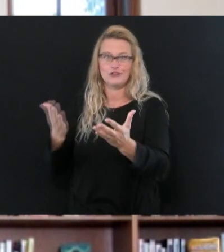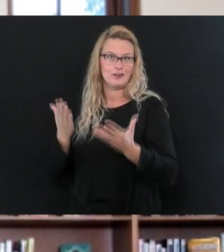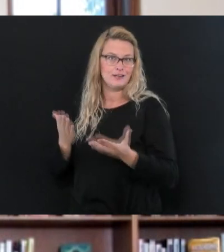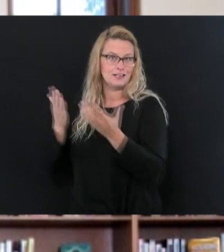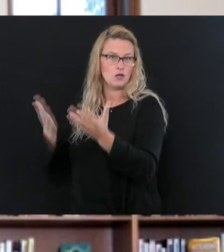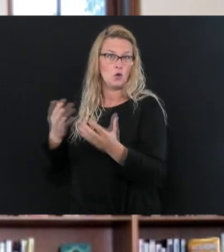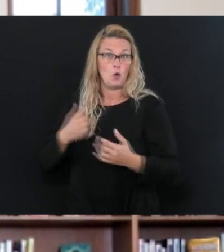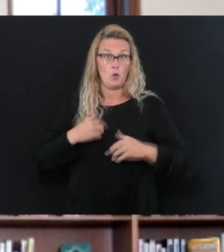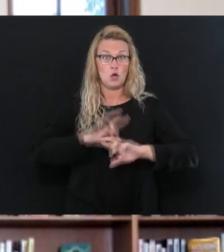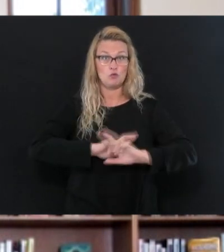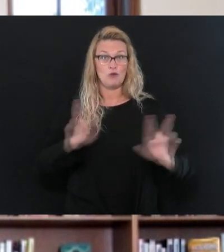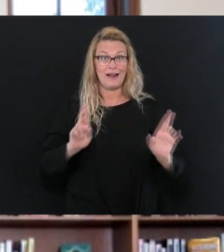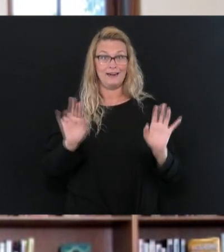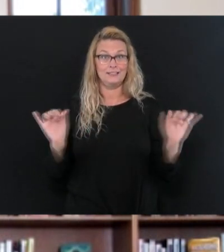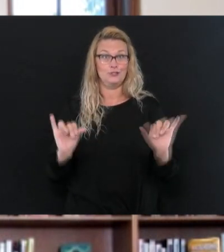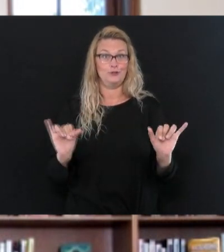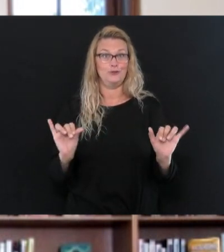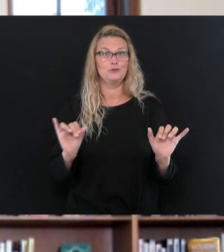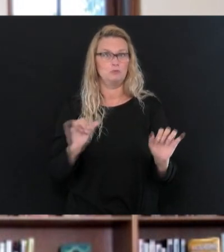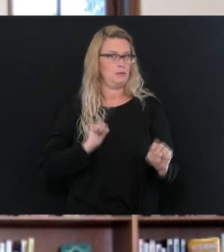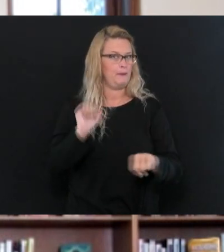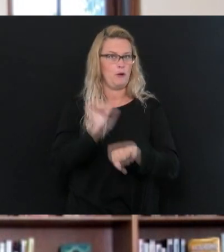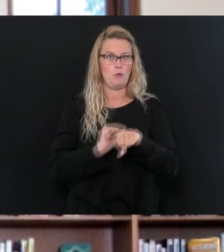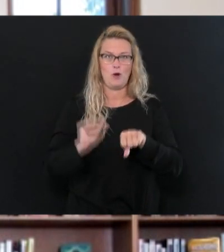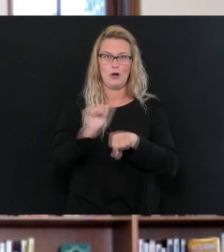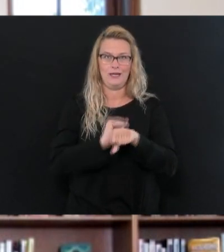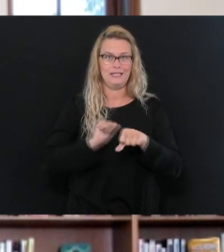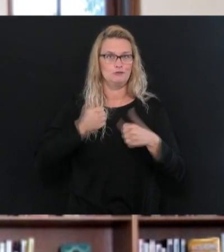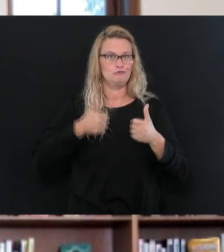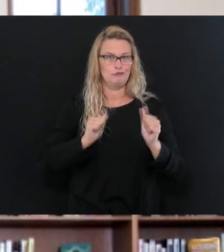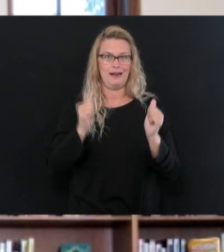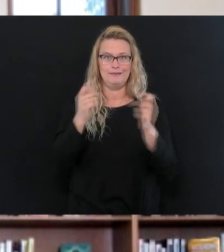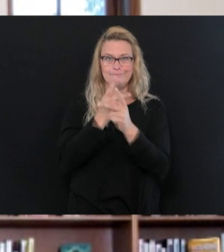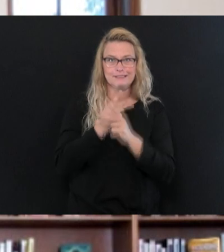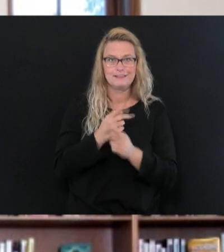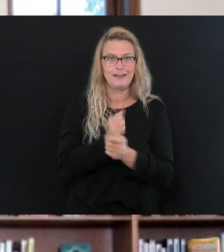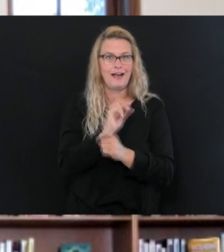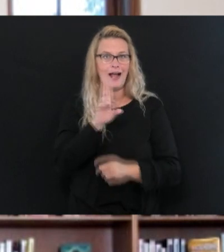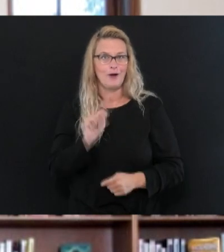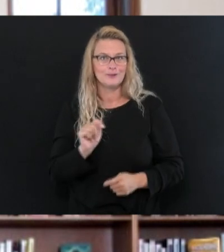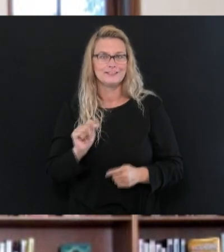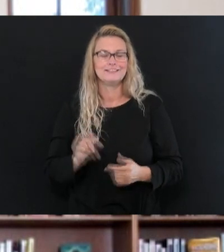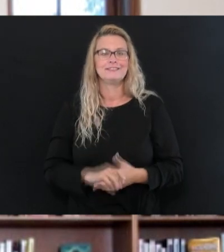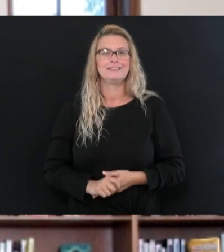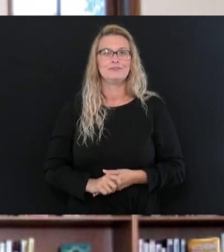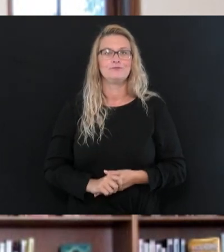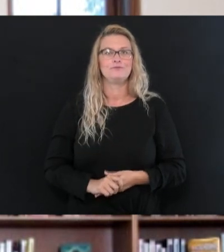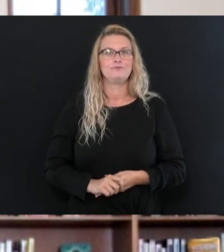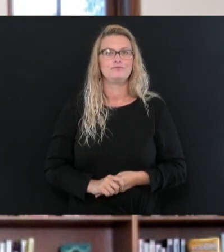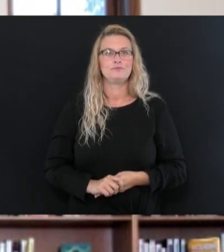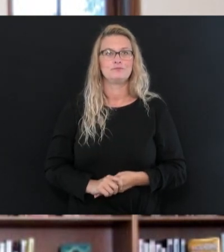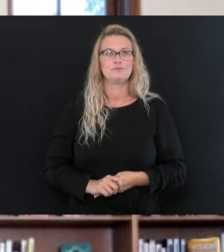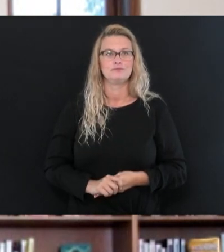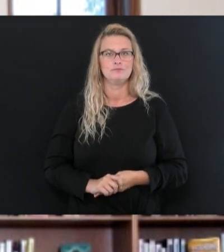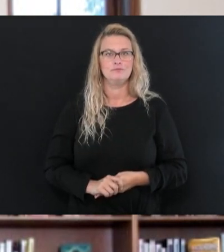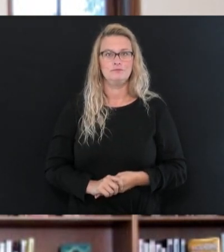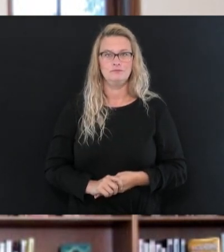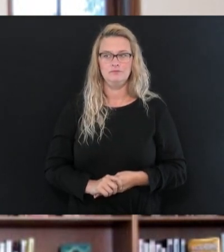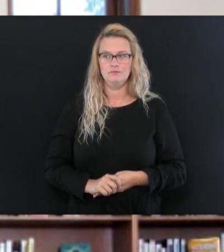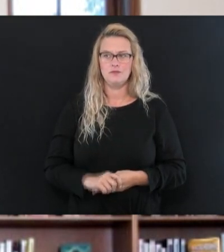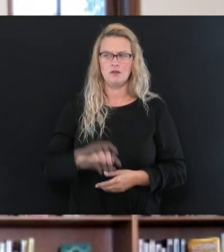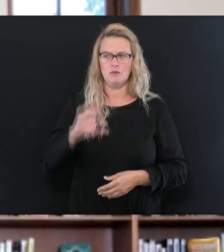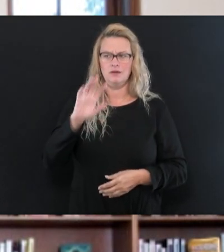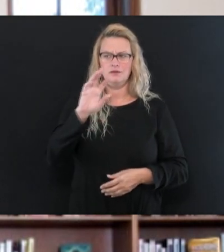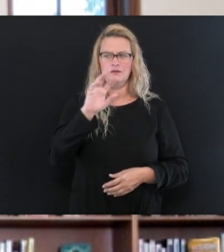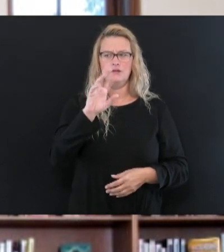that is something that we've been working very hard with. Also, we are aware of a United Caucus website that's been put